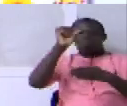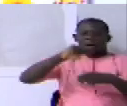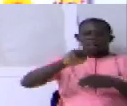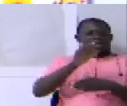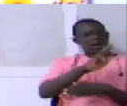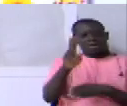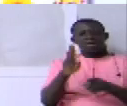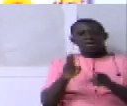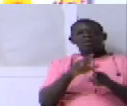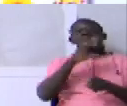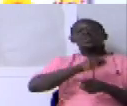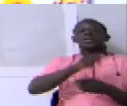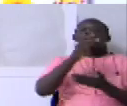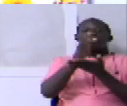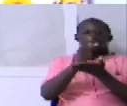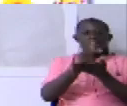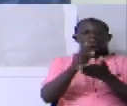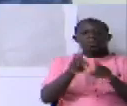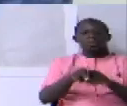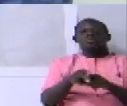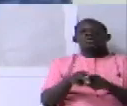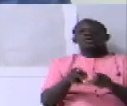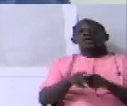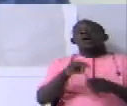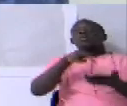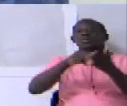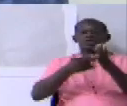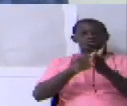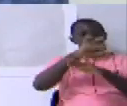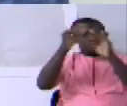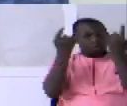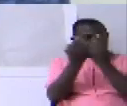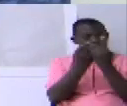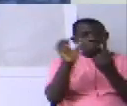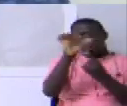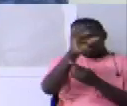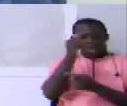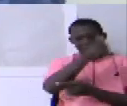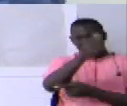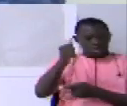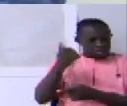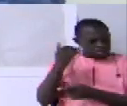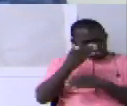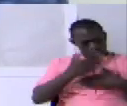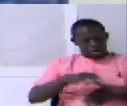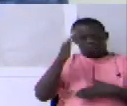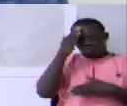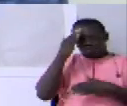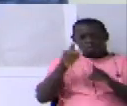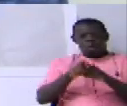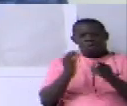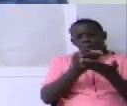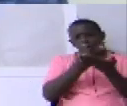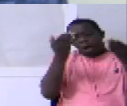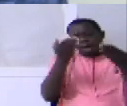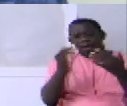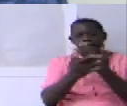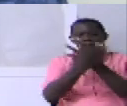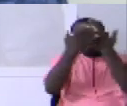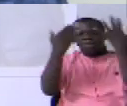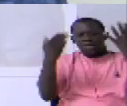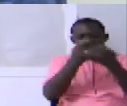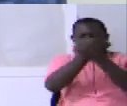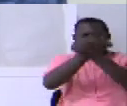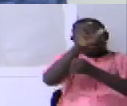it. Mr. Witness, is it just not obvious that the reason why many of the prisoners are